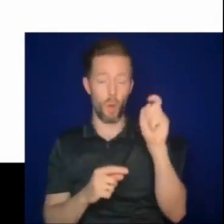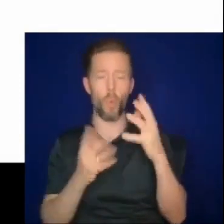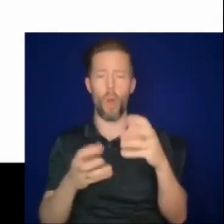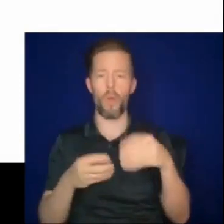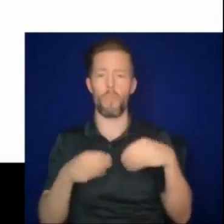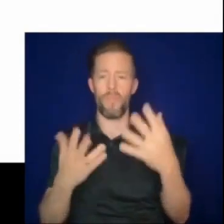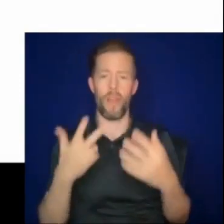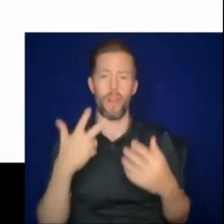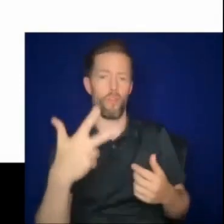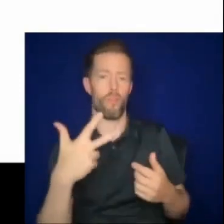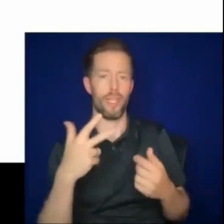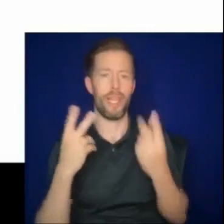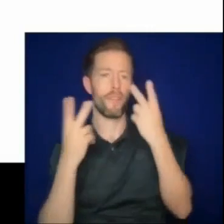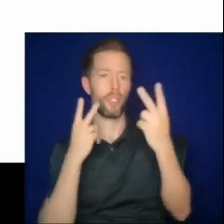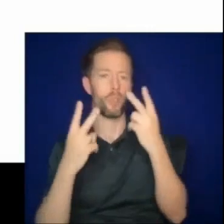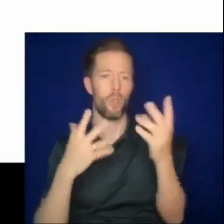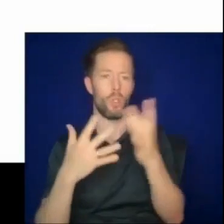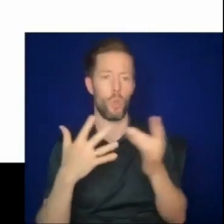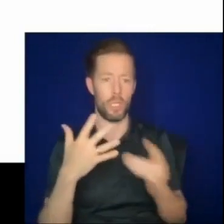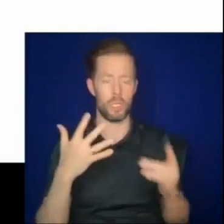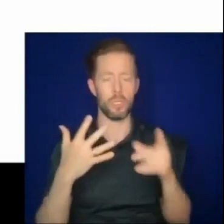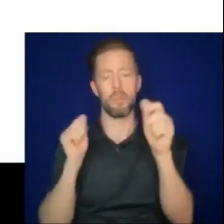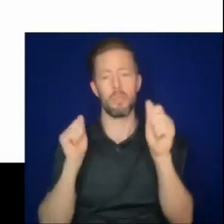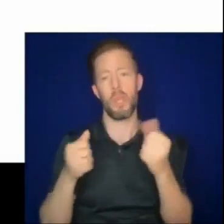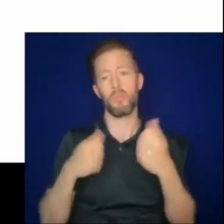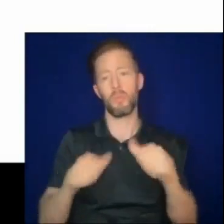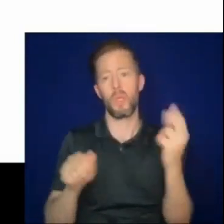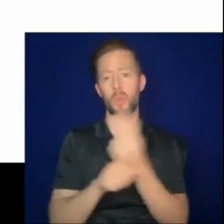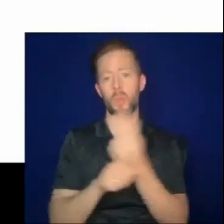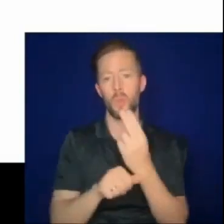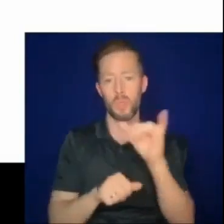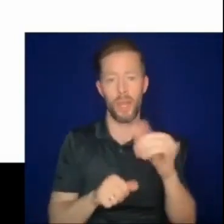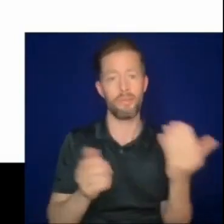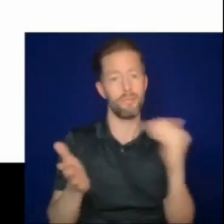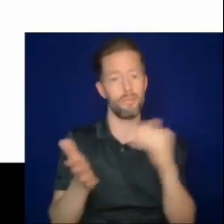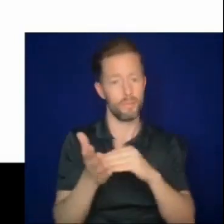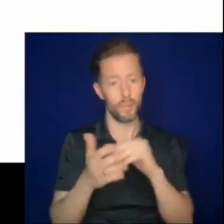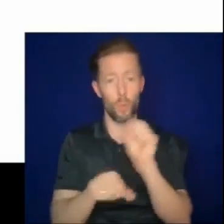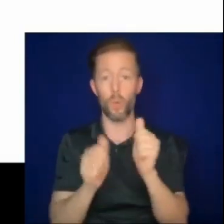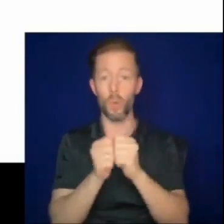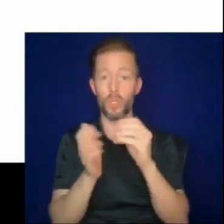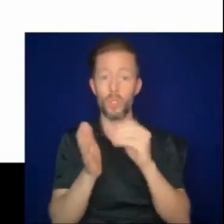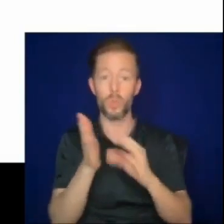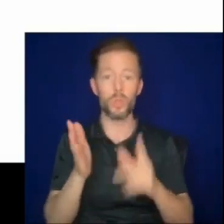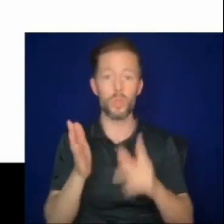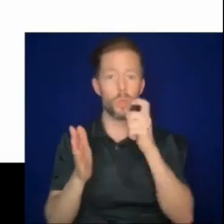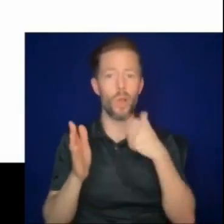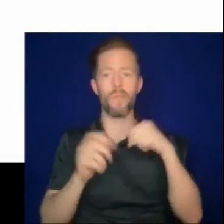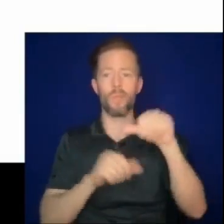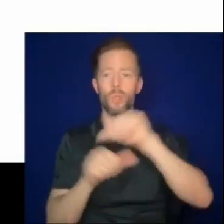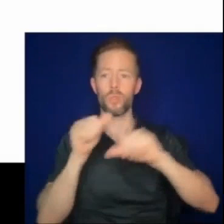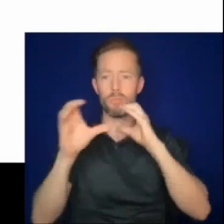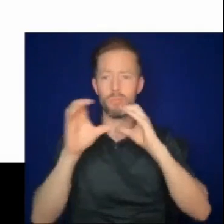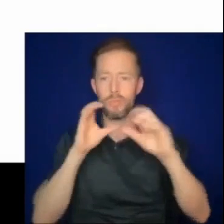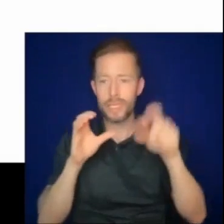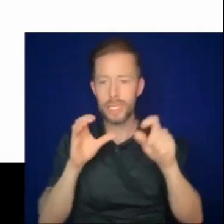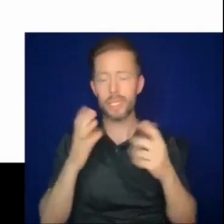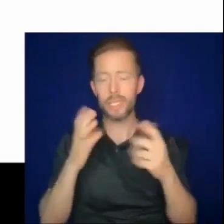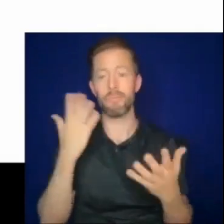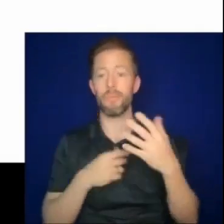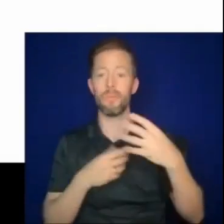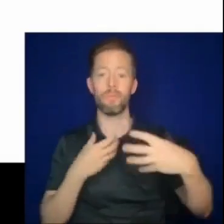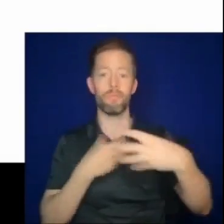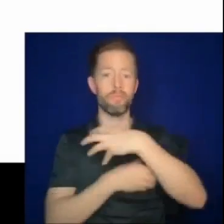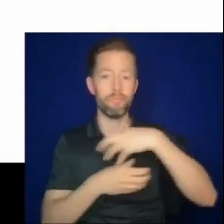that verbal question you ask, you want to provide 3 visual choices for them so that they can try to use that. Again, we're working with students who have a social